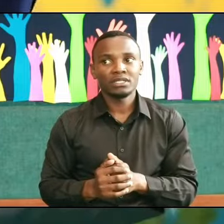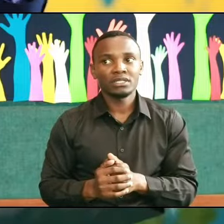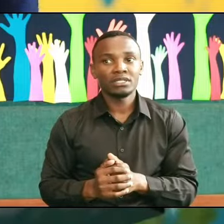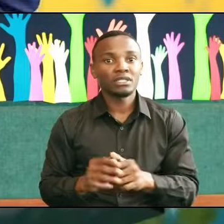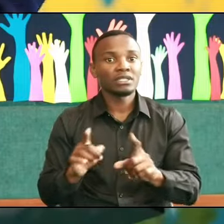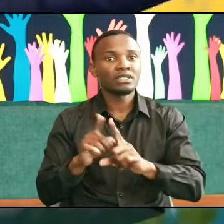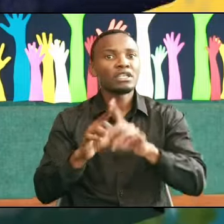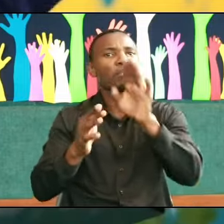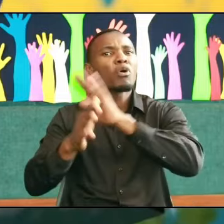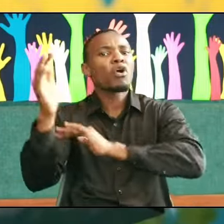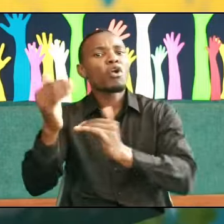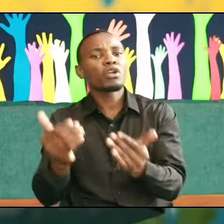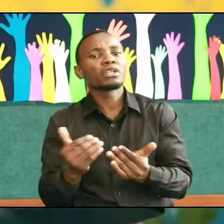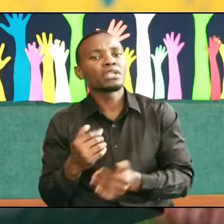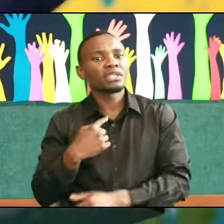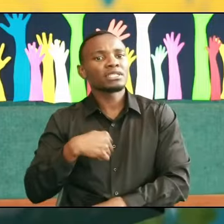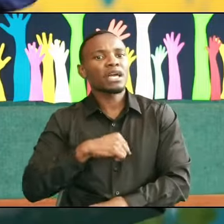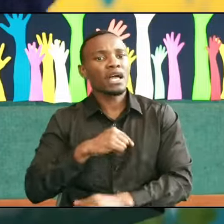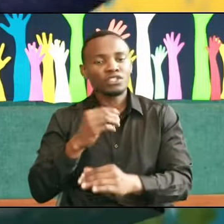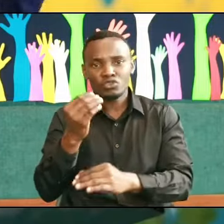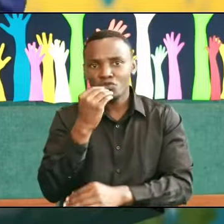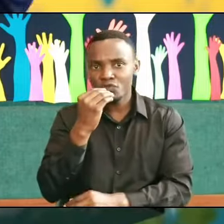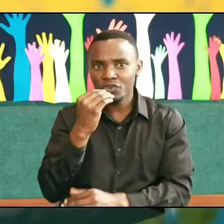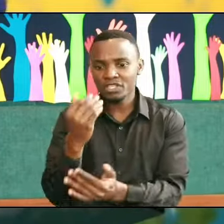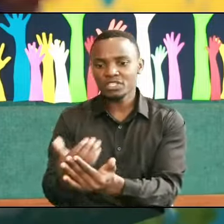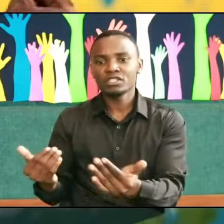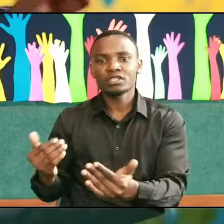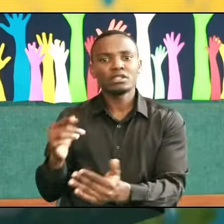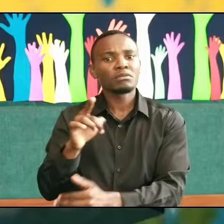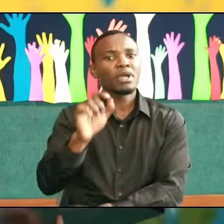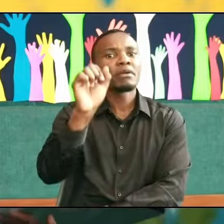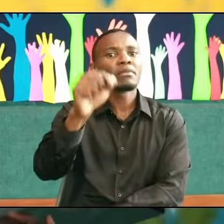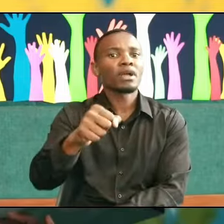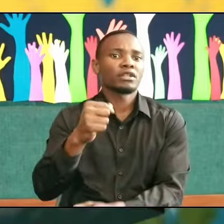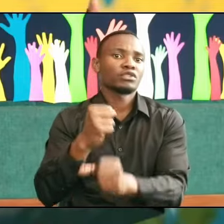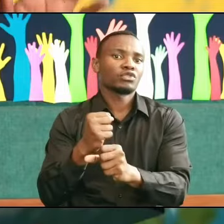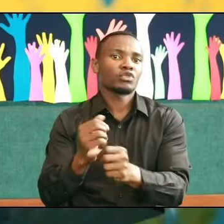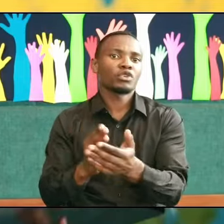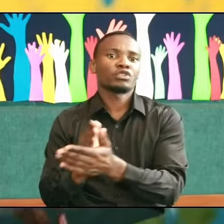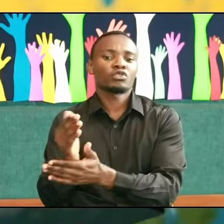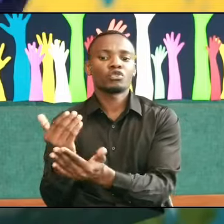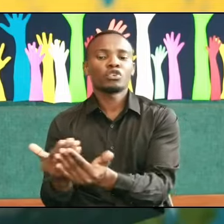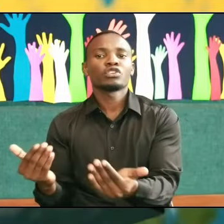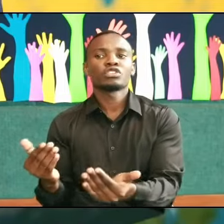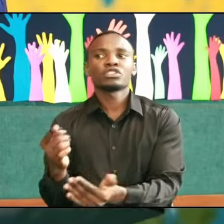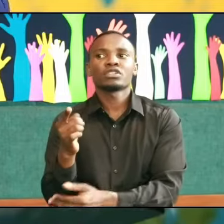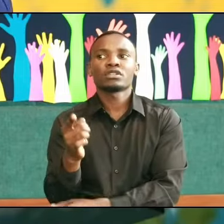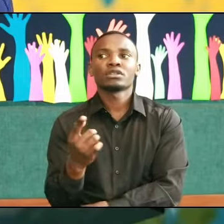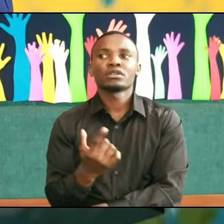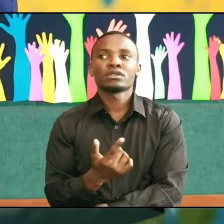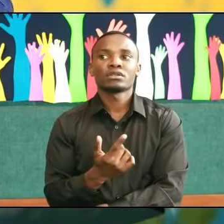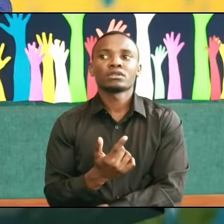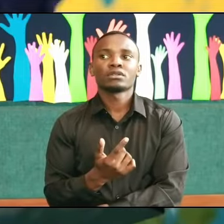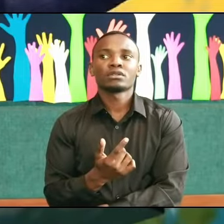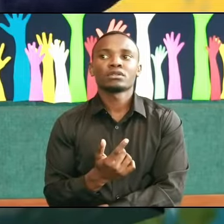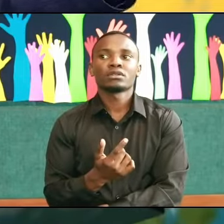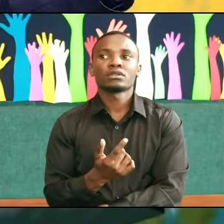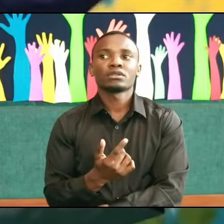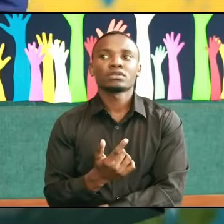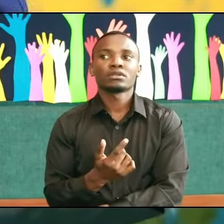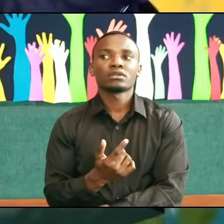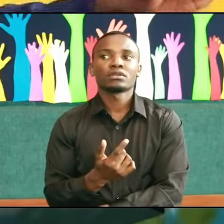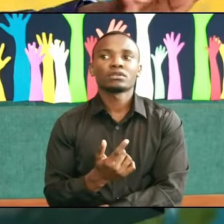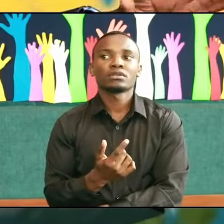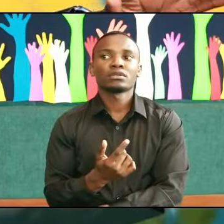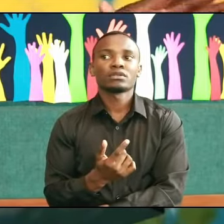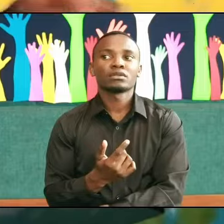need us to feed the children. He can do it through children. The children who are, he can do it through